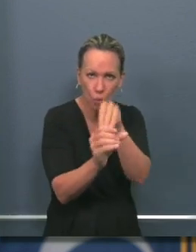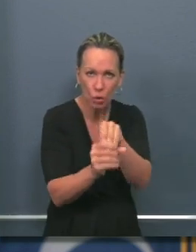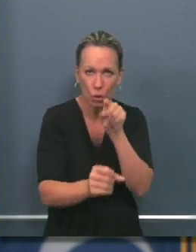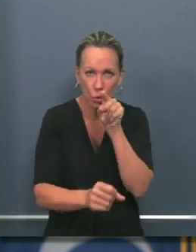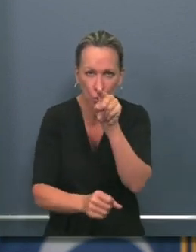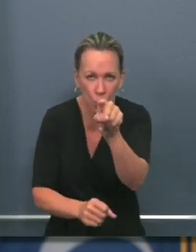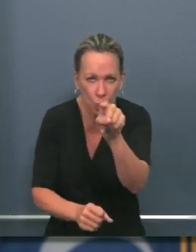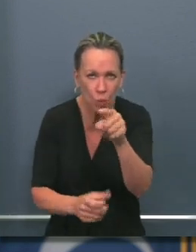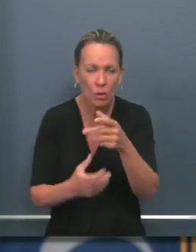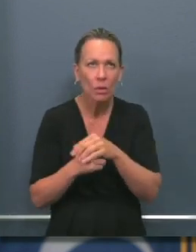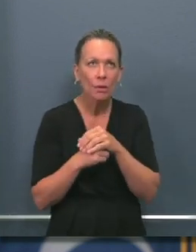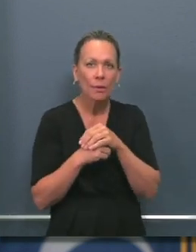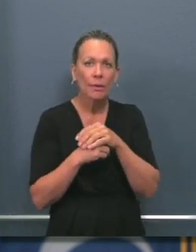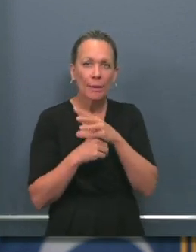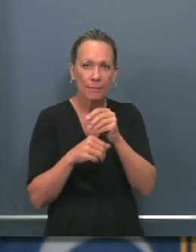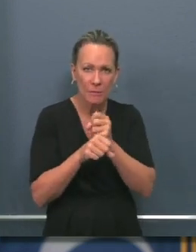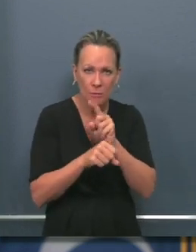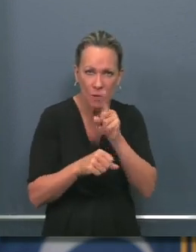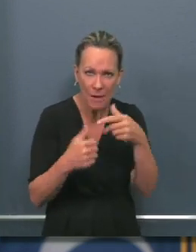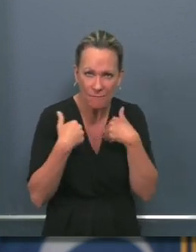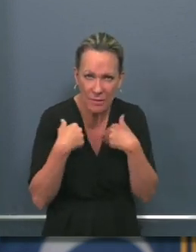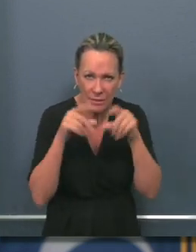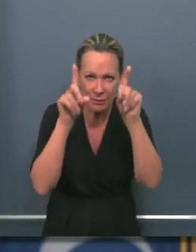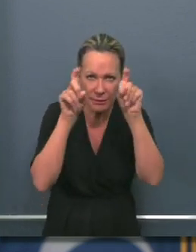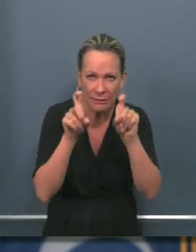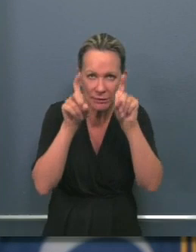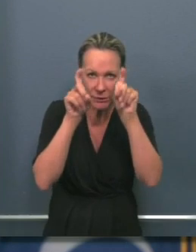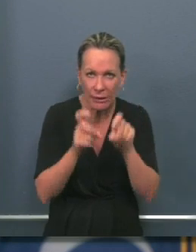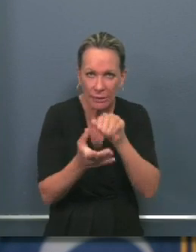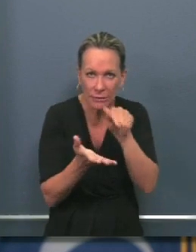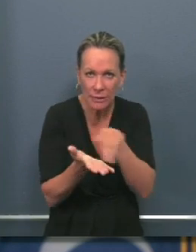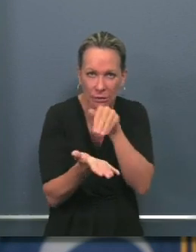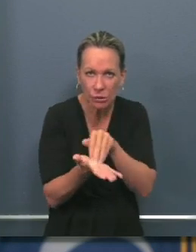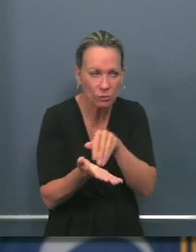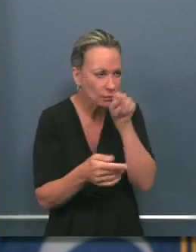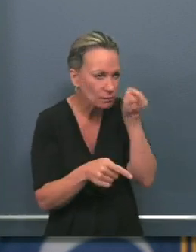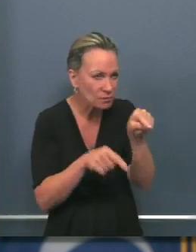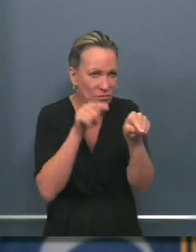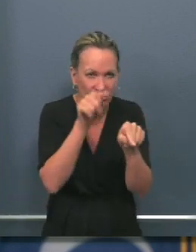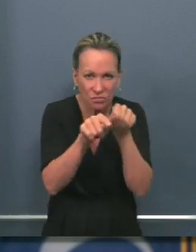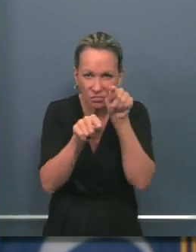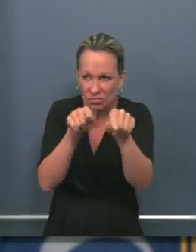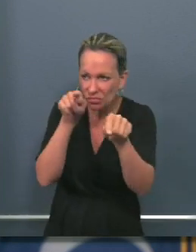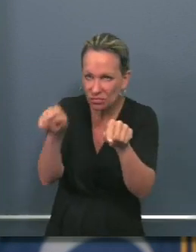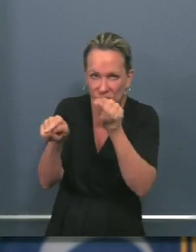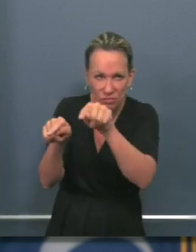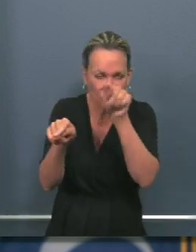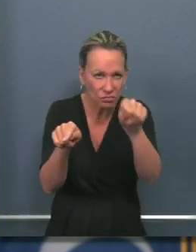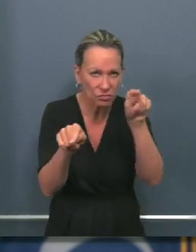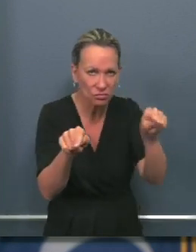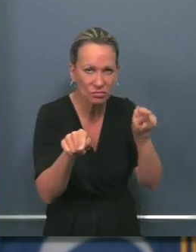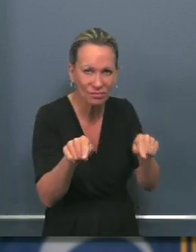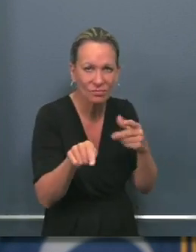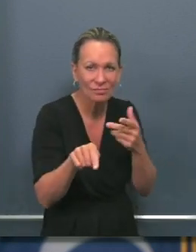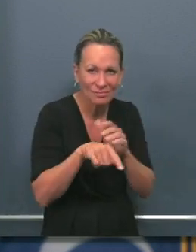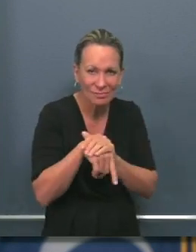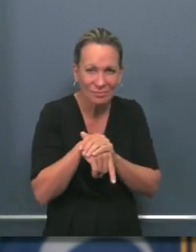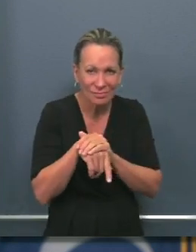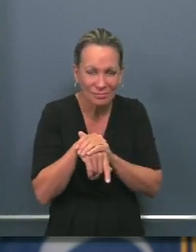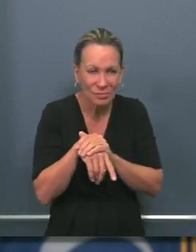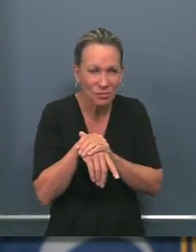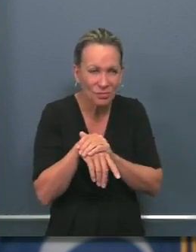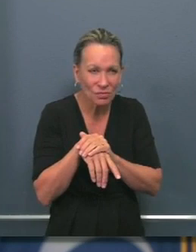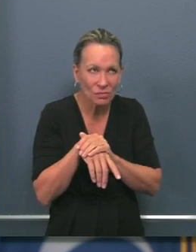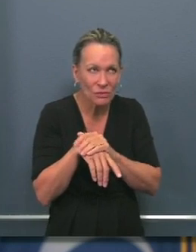increase, and making sure that we have adequate capacity from a supplies perspective beyond just personal protective